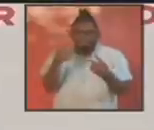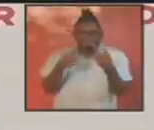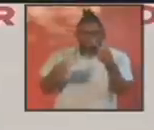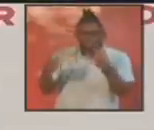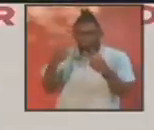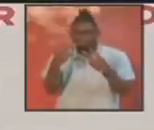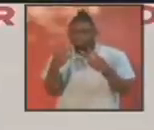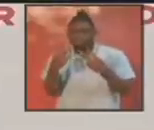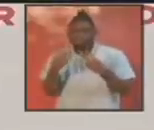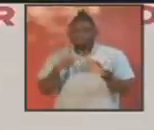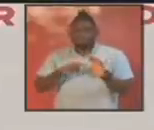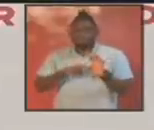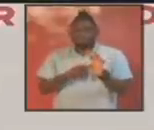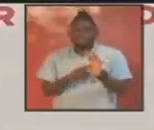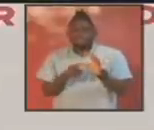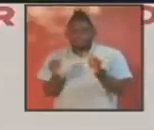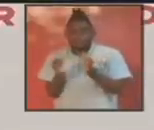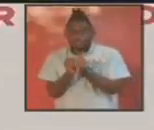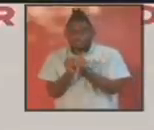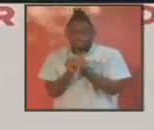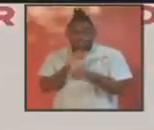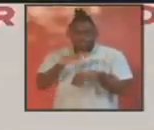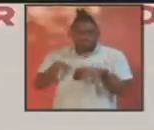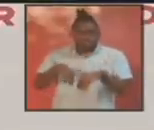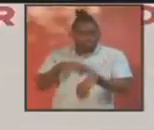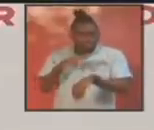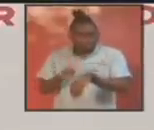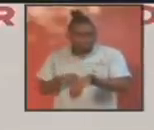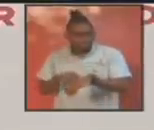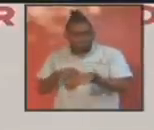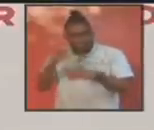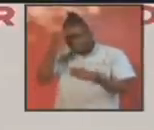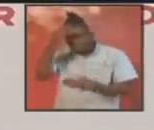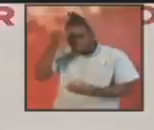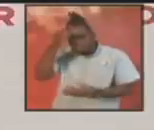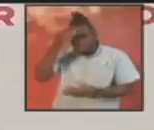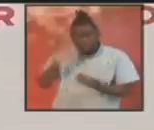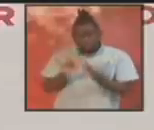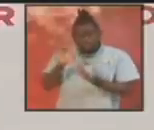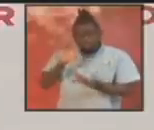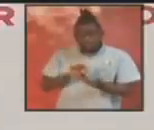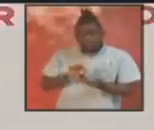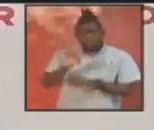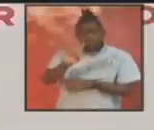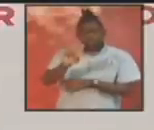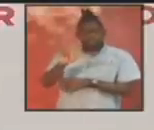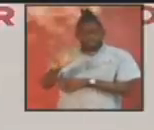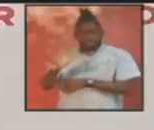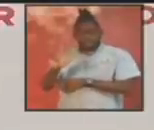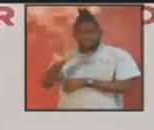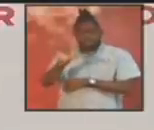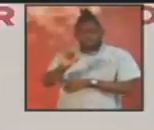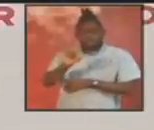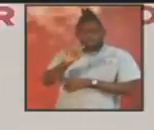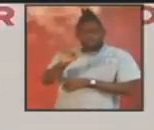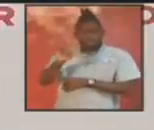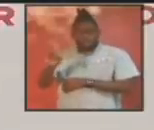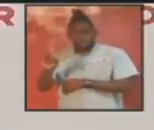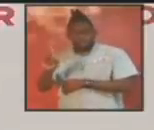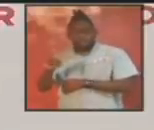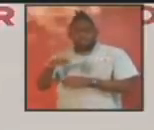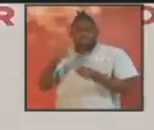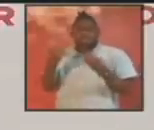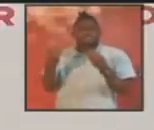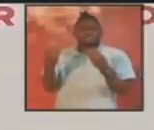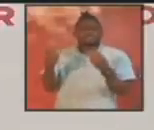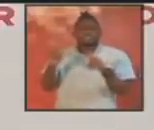begin with the usual clinical update for February 23, 2021. So total number of tests conducted, public and